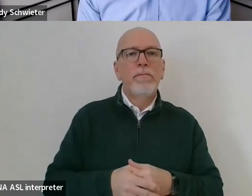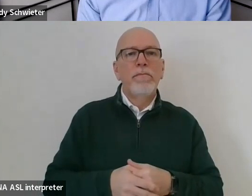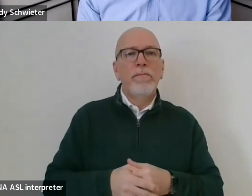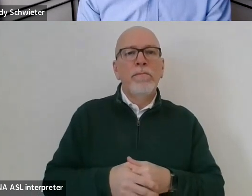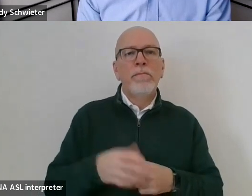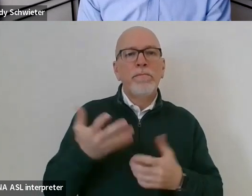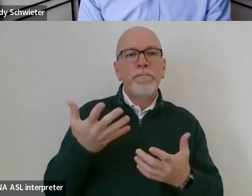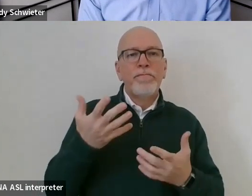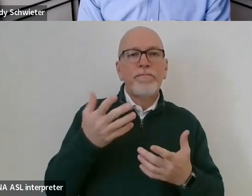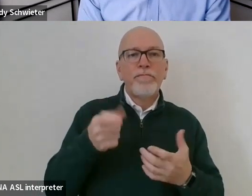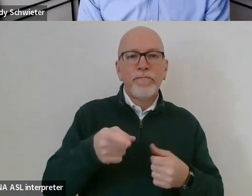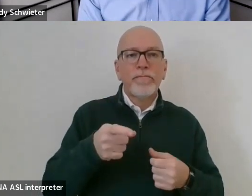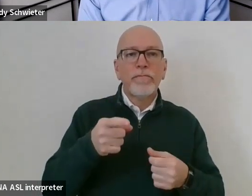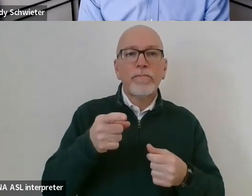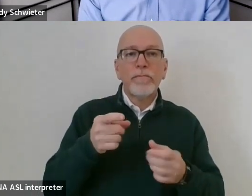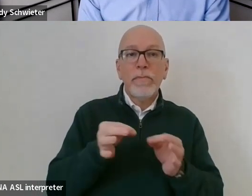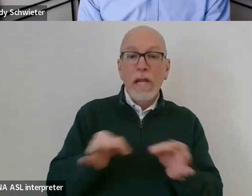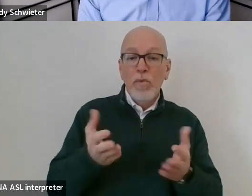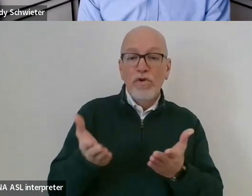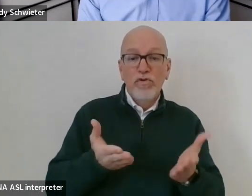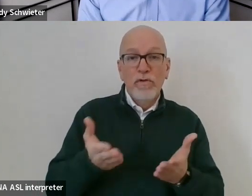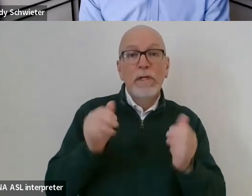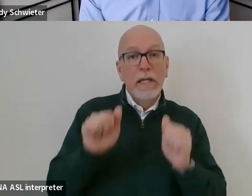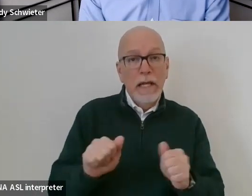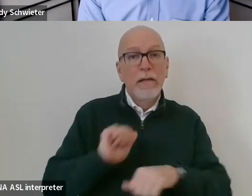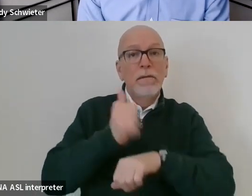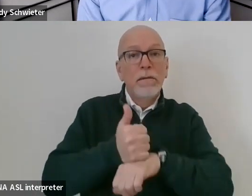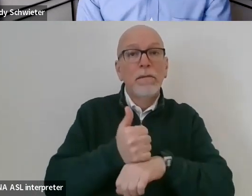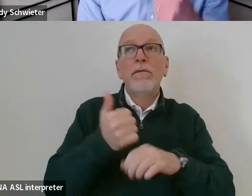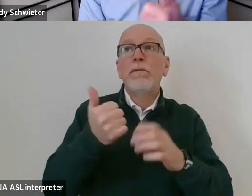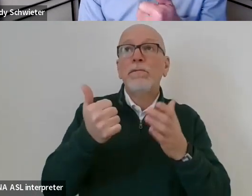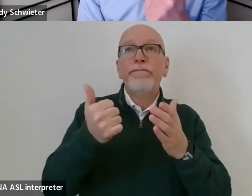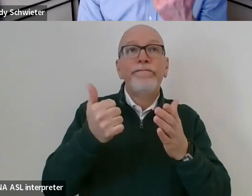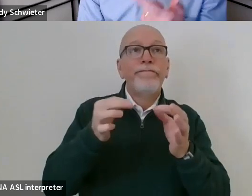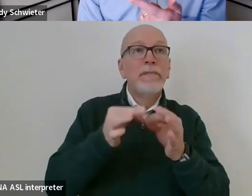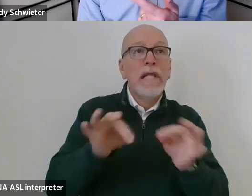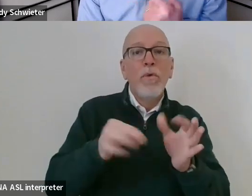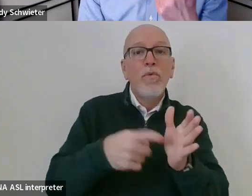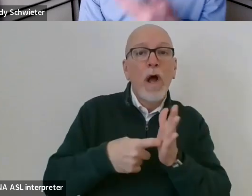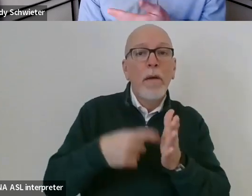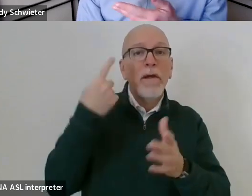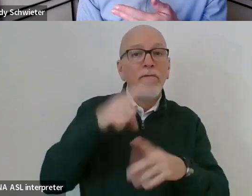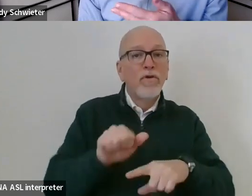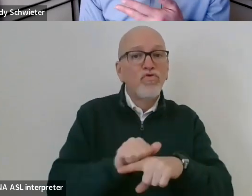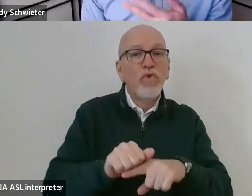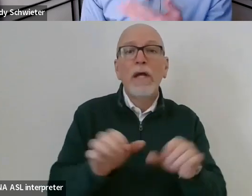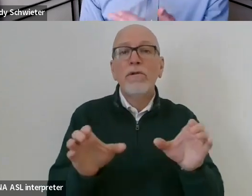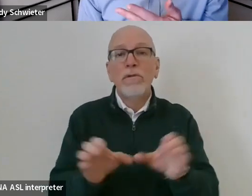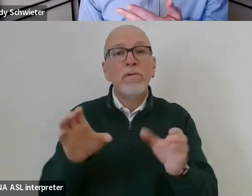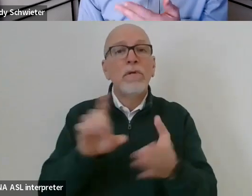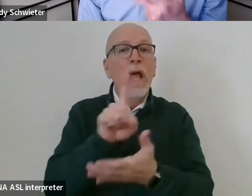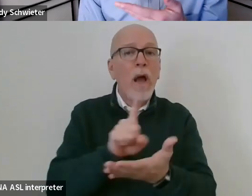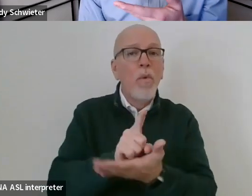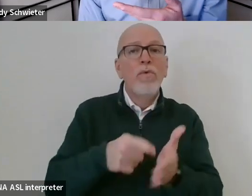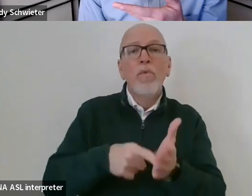Buyers of language services can put requirements in contracts about training or certification or hours that are